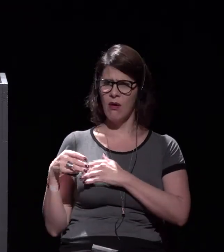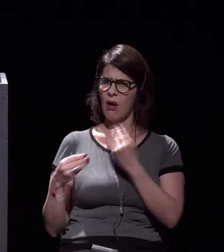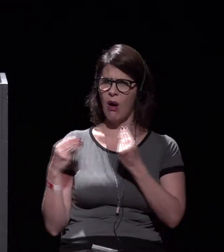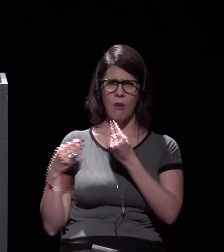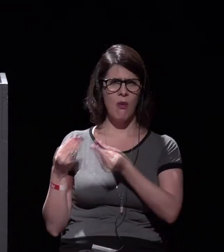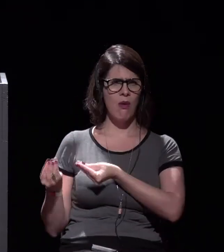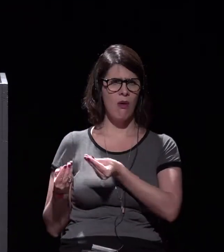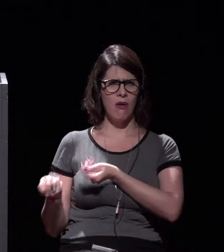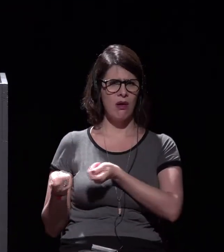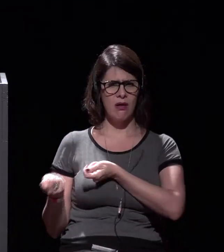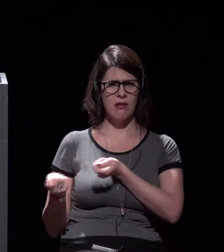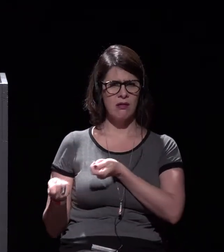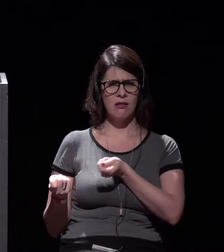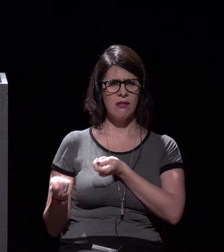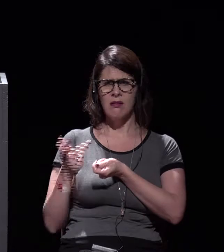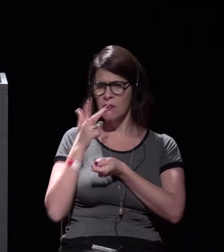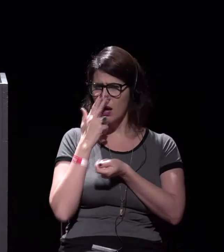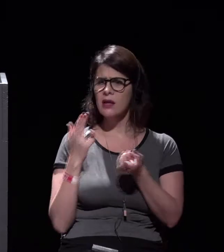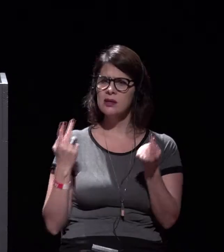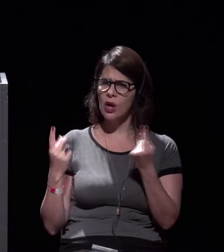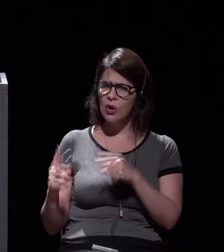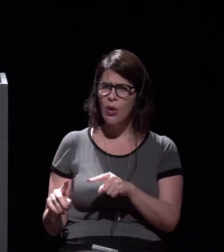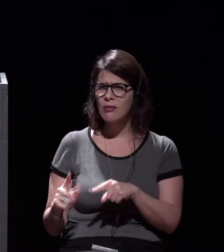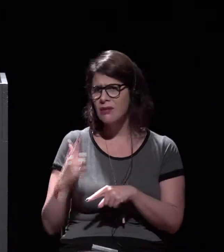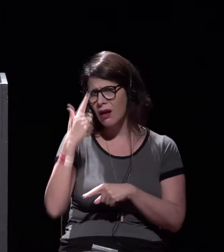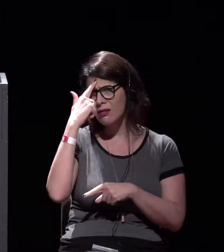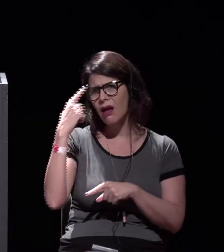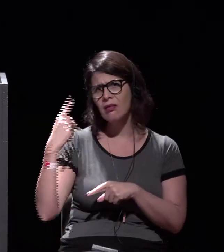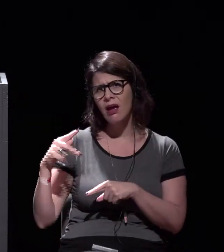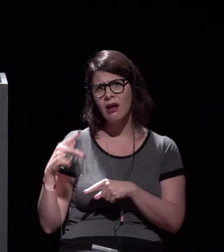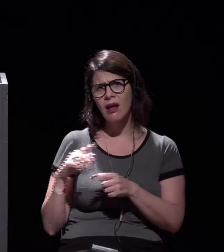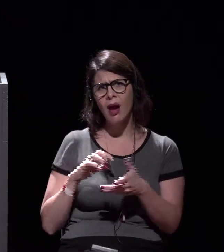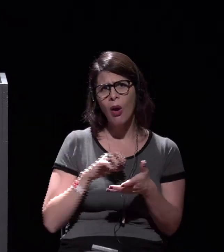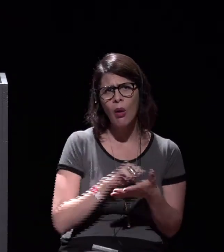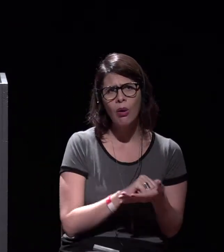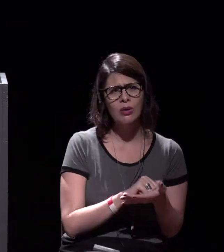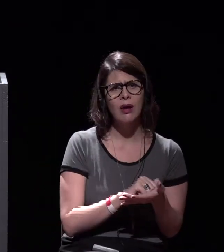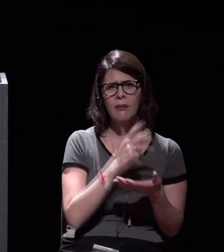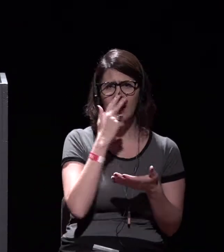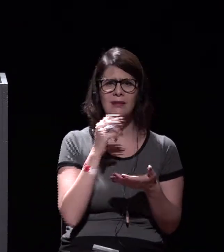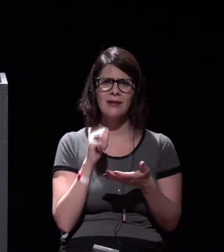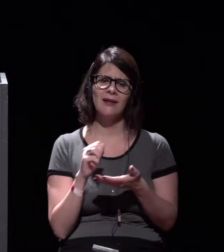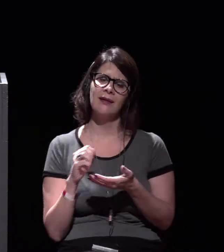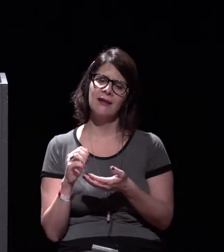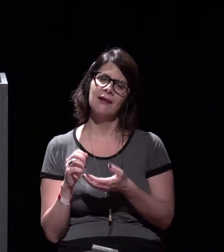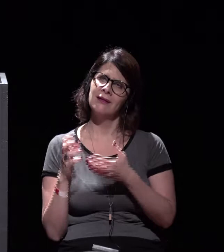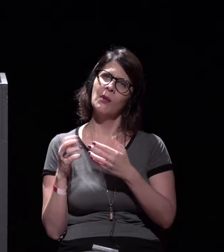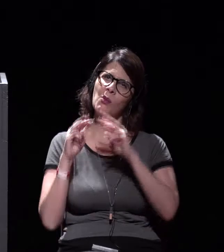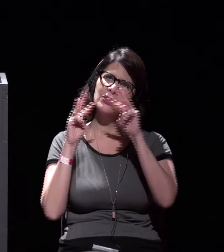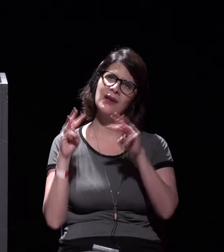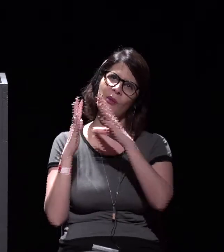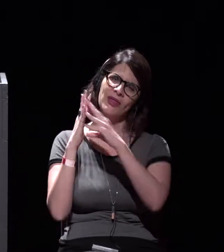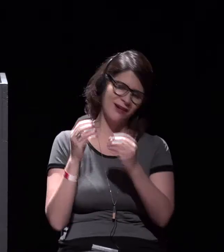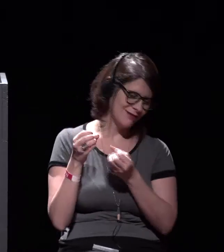this very colonial idea of exporting a European model of the museum all over the world. I'm going to now read,